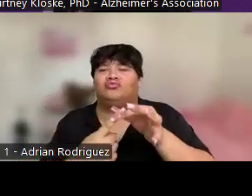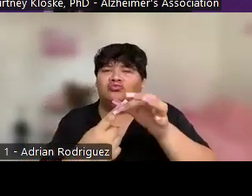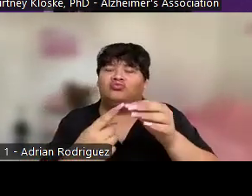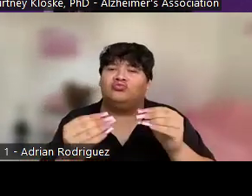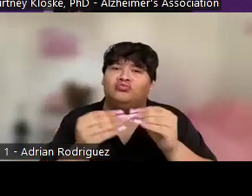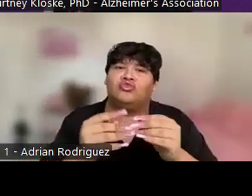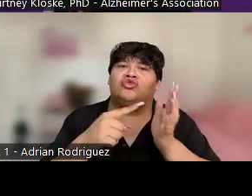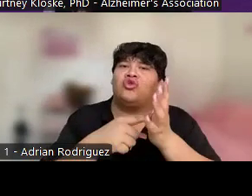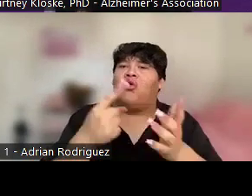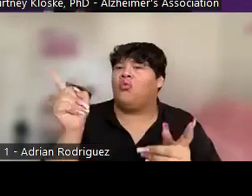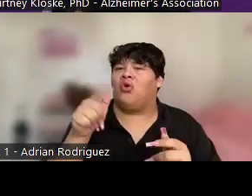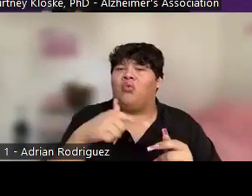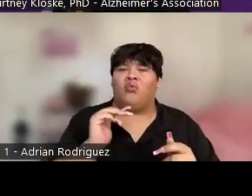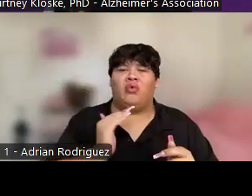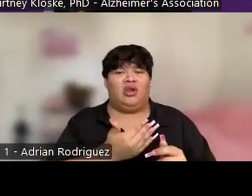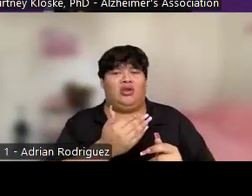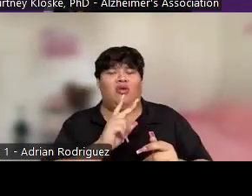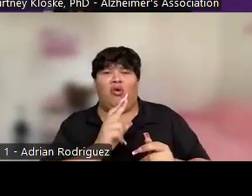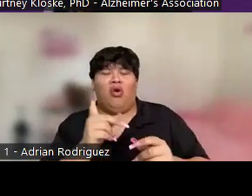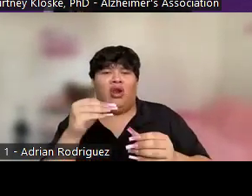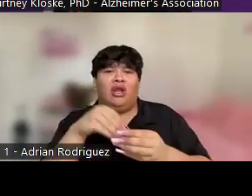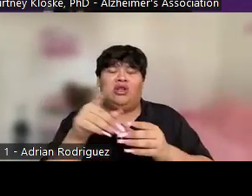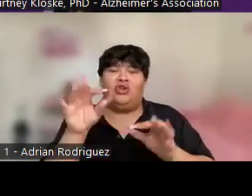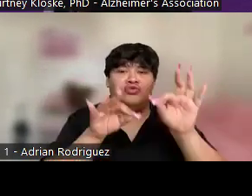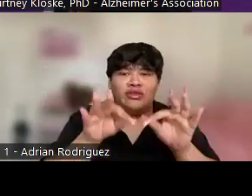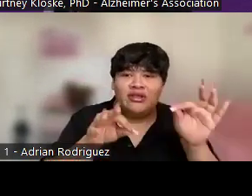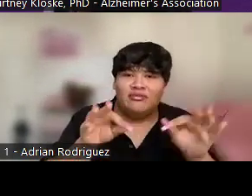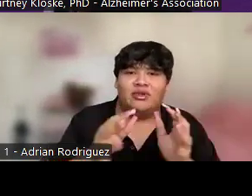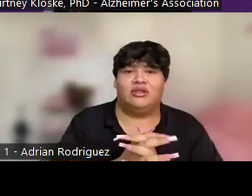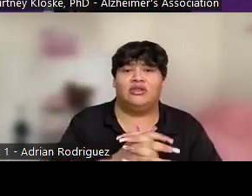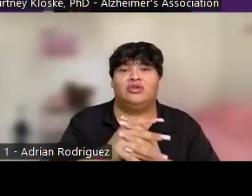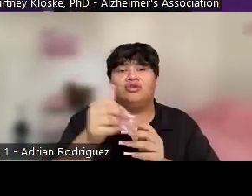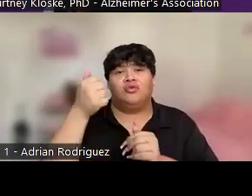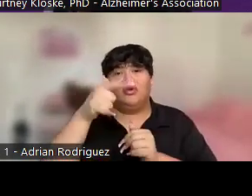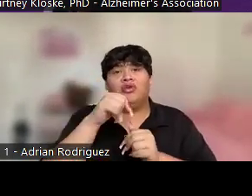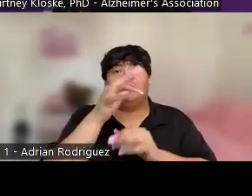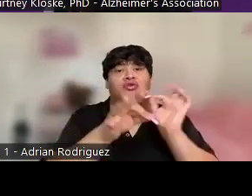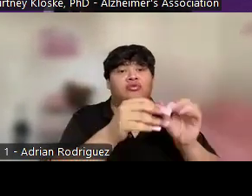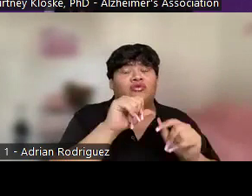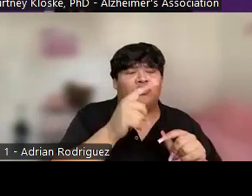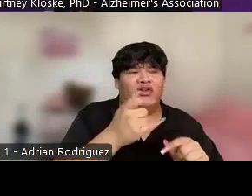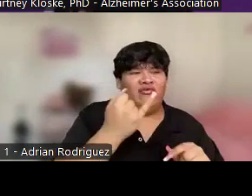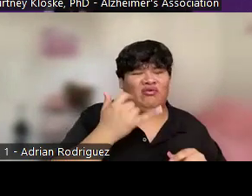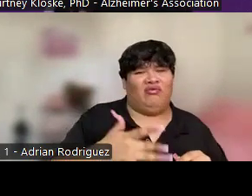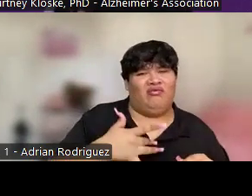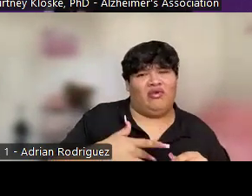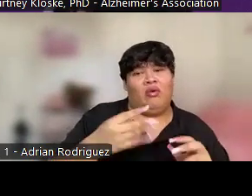where we are in the treatment landscape. Again, we have treatments for symptoms, and we're continuing to add more